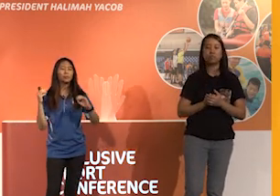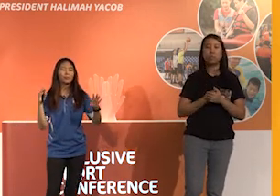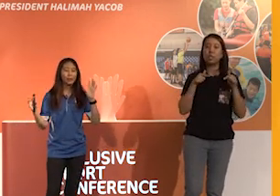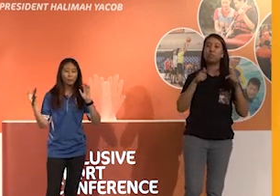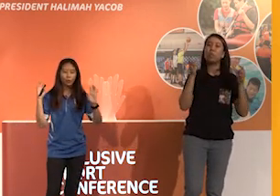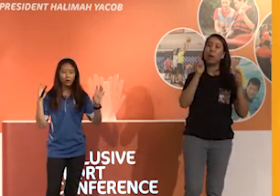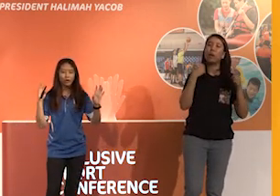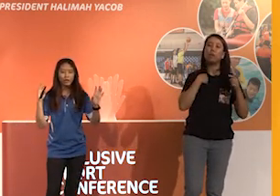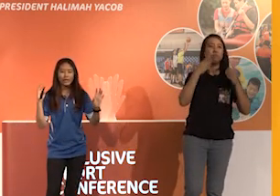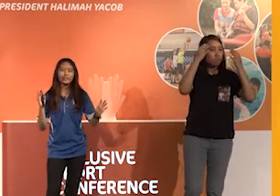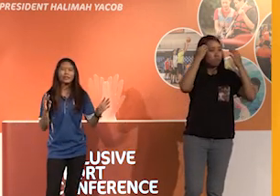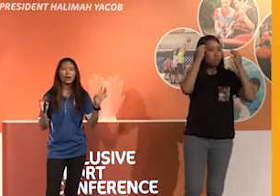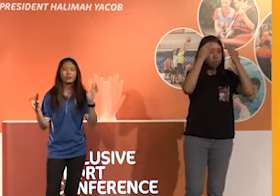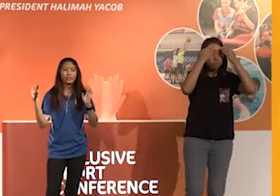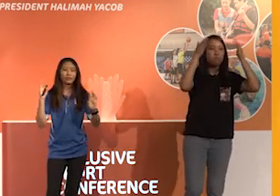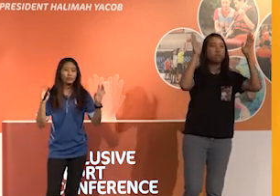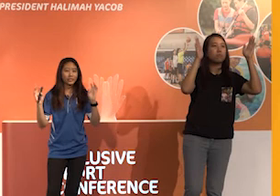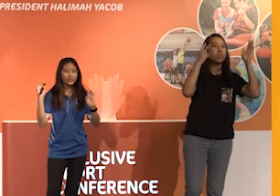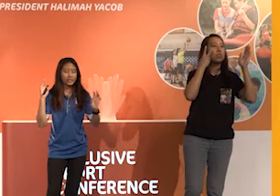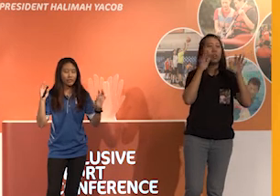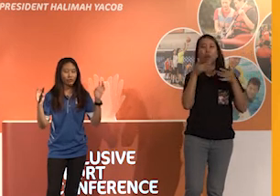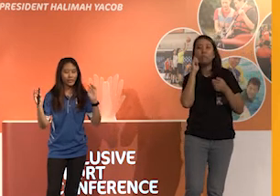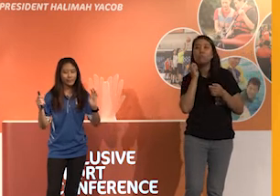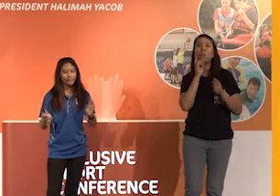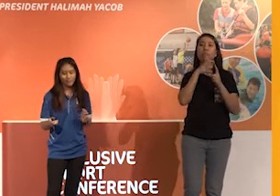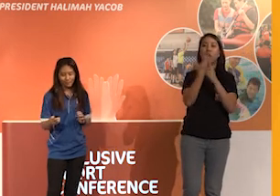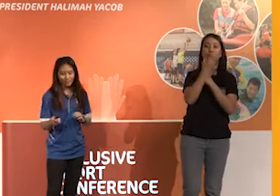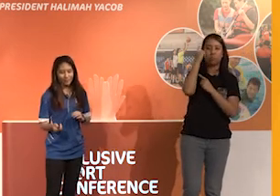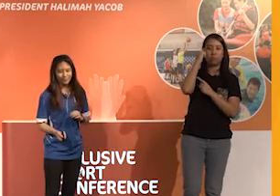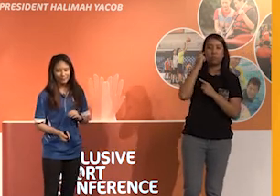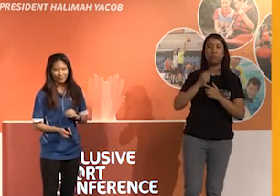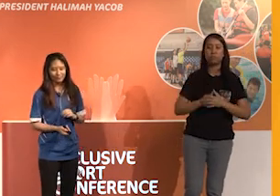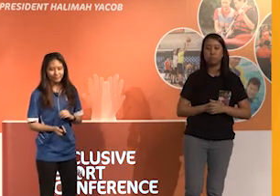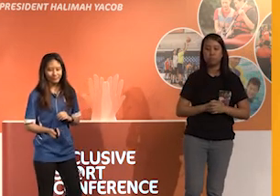get to open my mind more and see how the deaf culture thinks and all that.